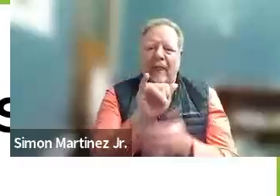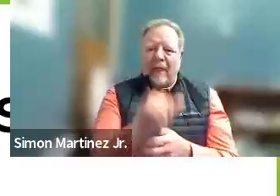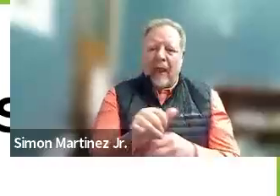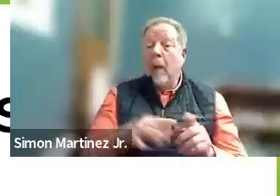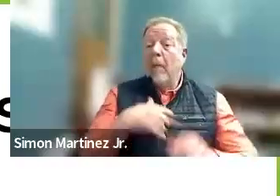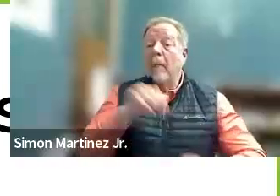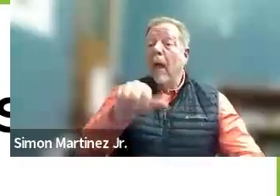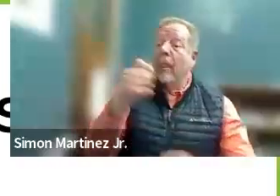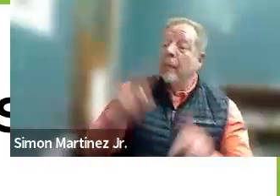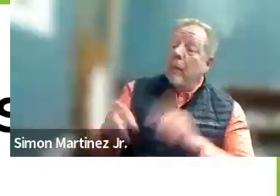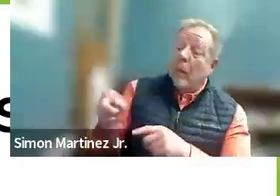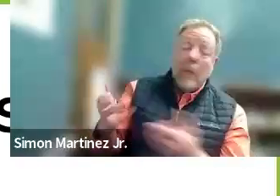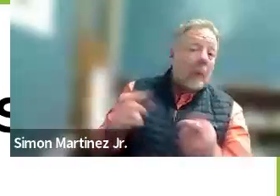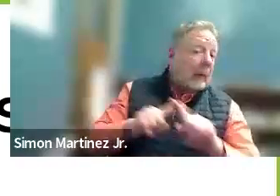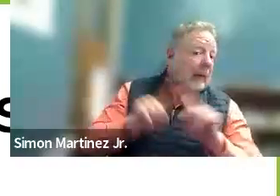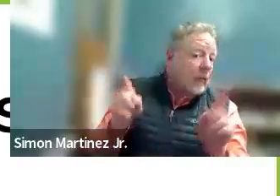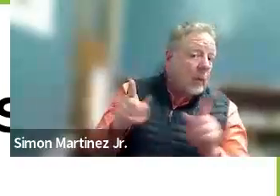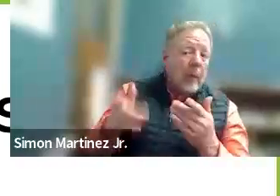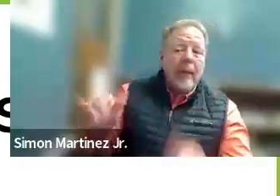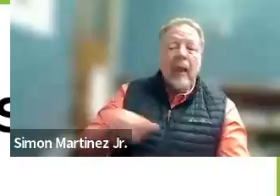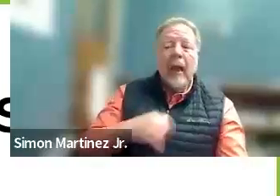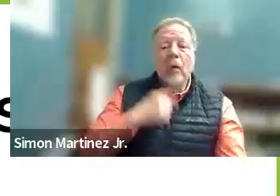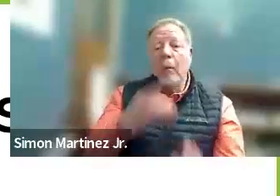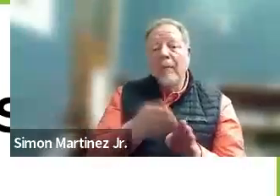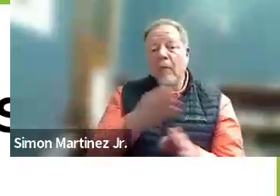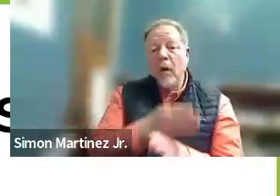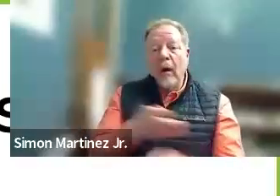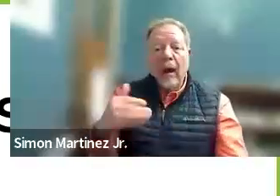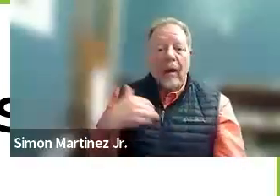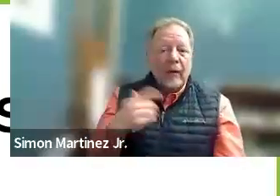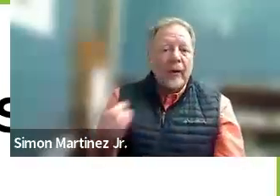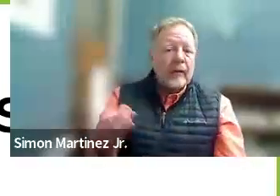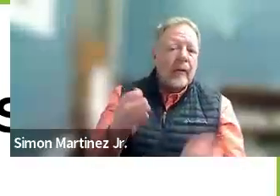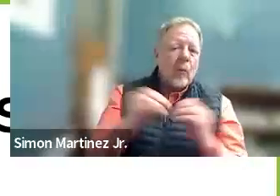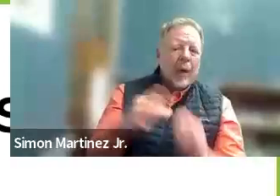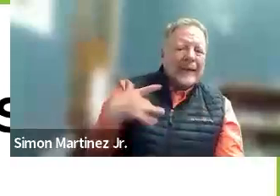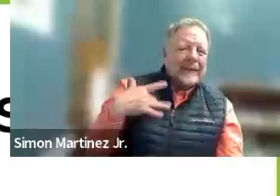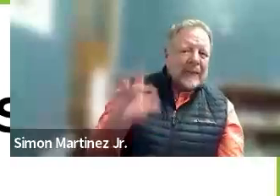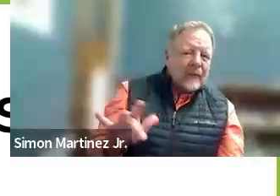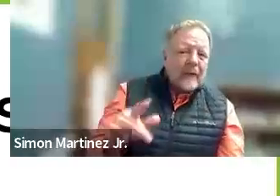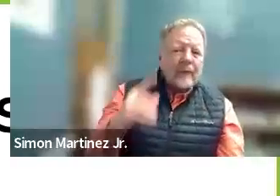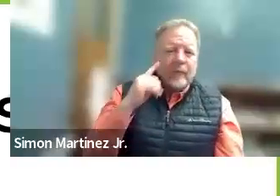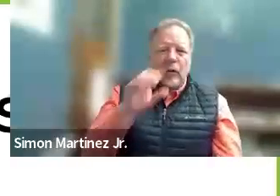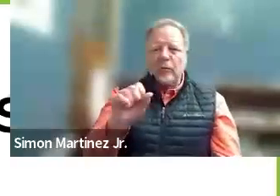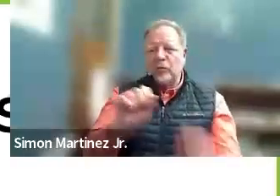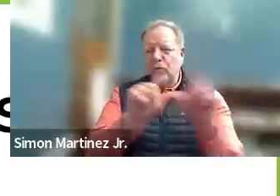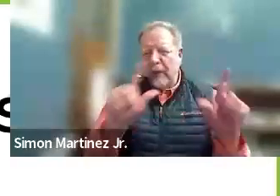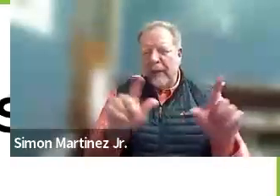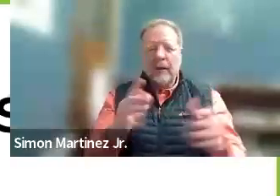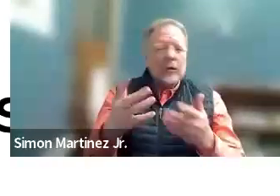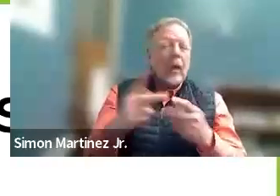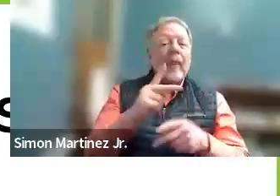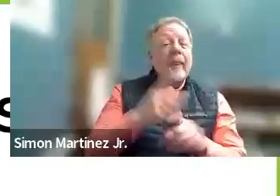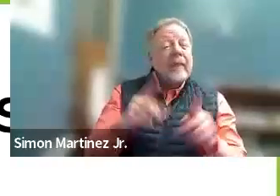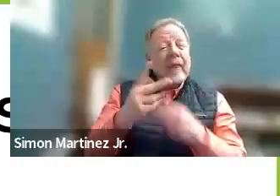might be other folks who, like I was saying before, I feel like I'm more sensitive to glare on screen. So the things that we're